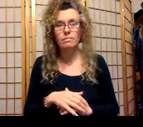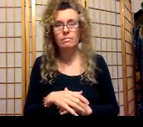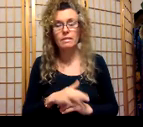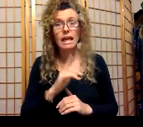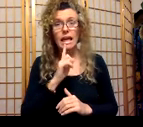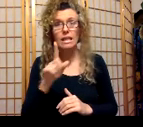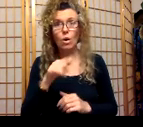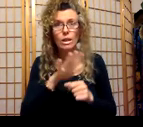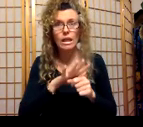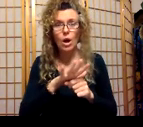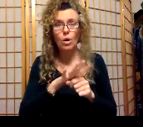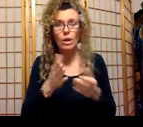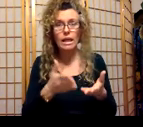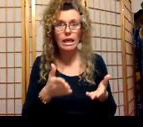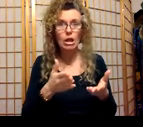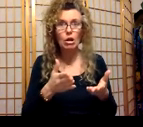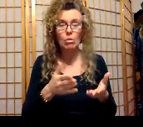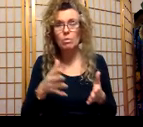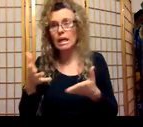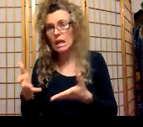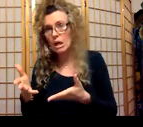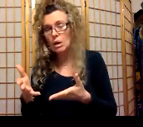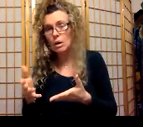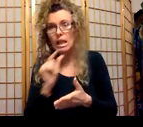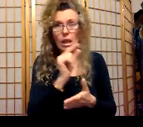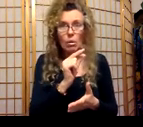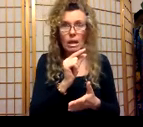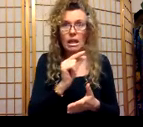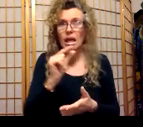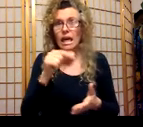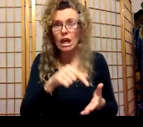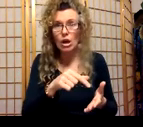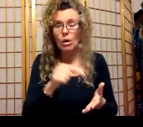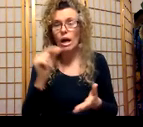It is only locally, here and here, a bit of this and a bit of that.